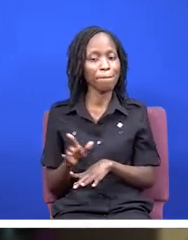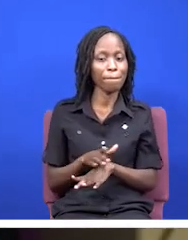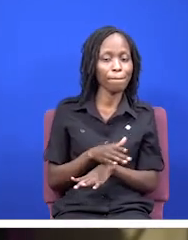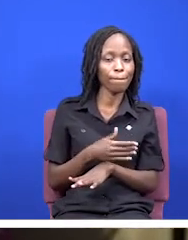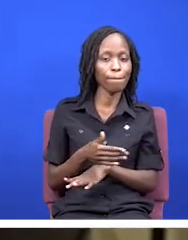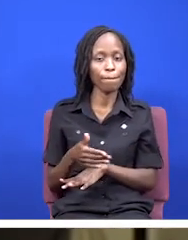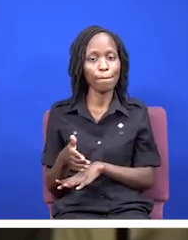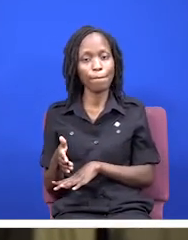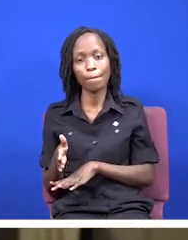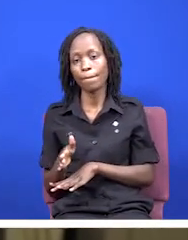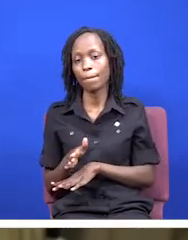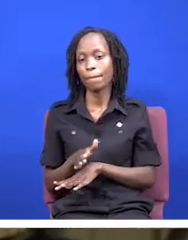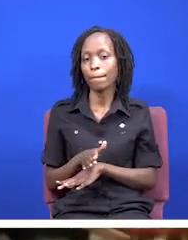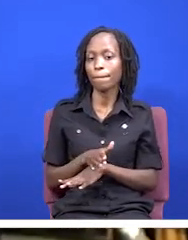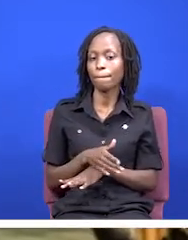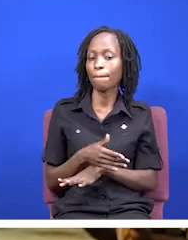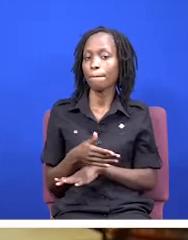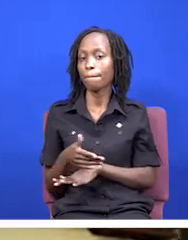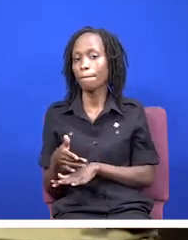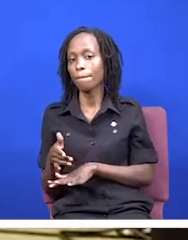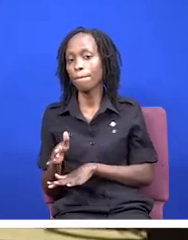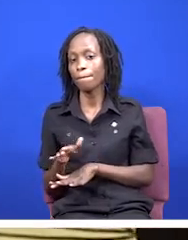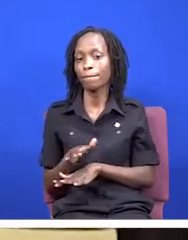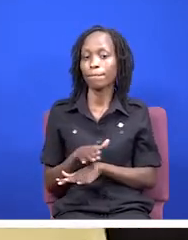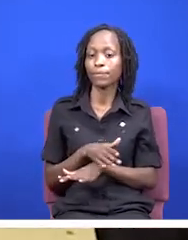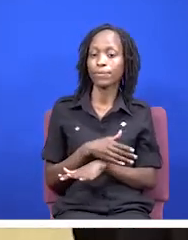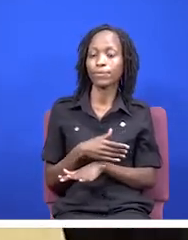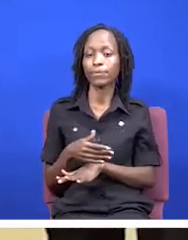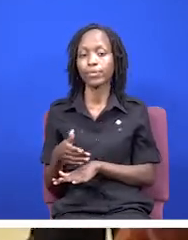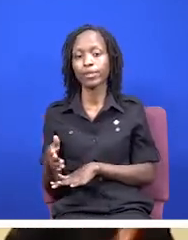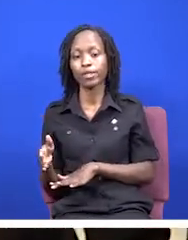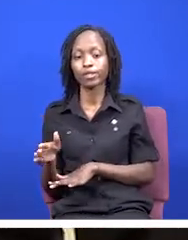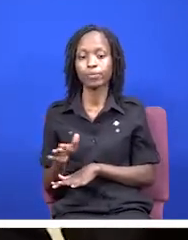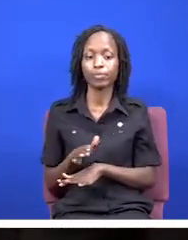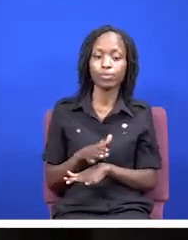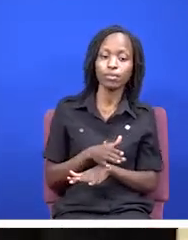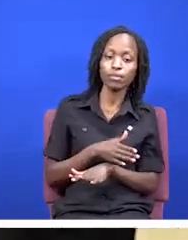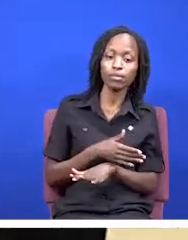Oh, no.